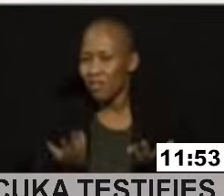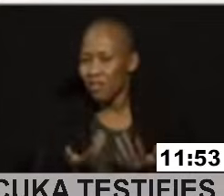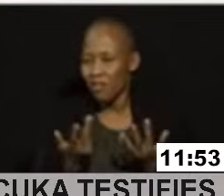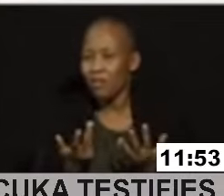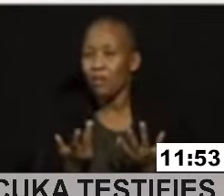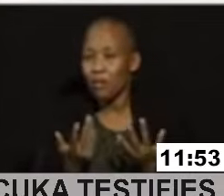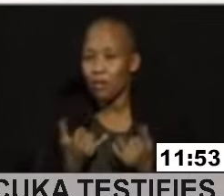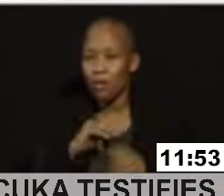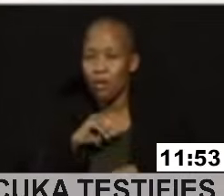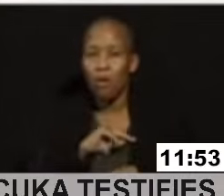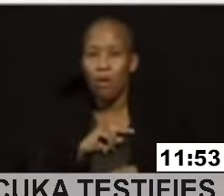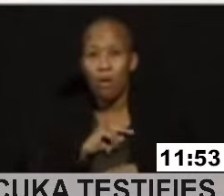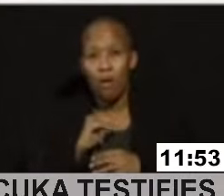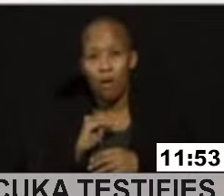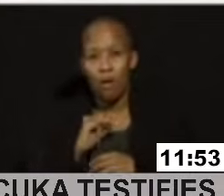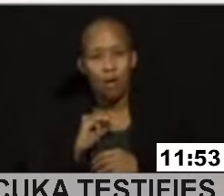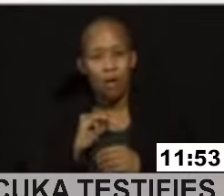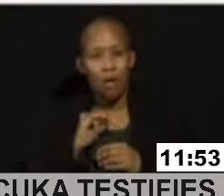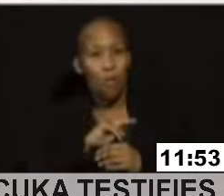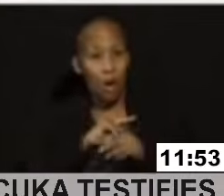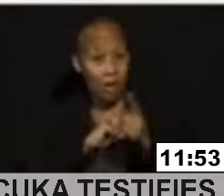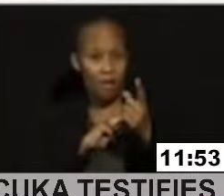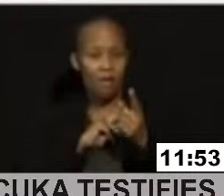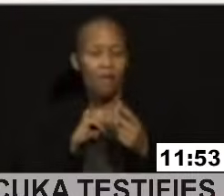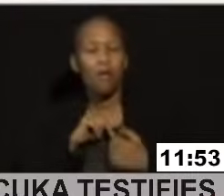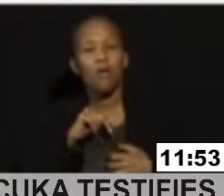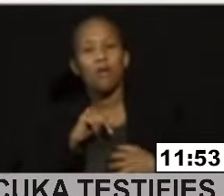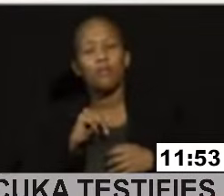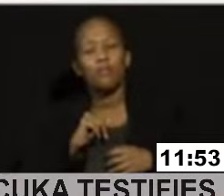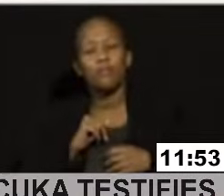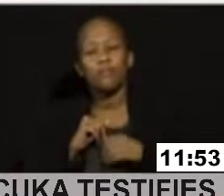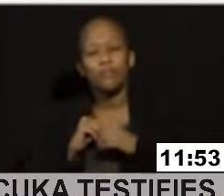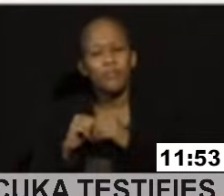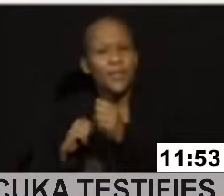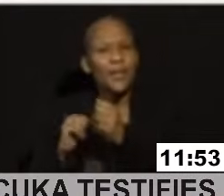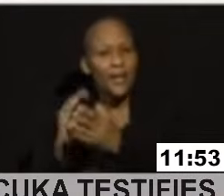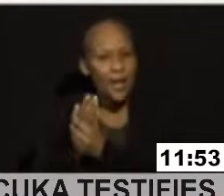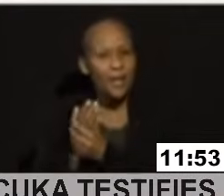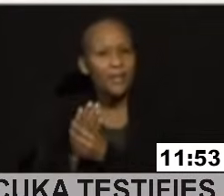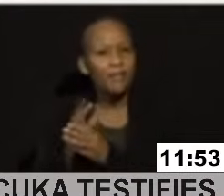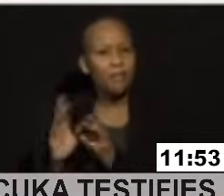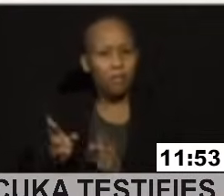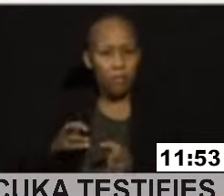The cases were referred to my office, and therefore they were handled in my office.